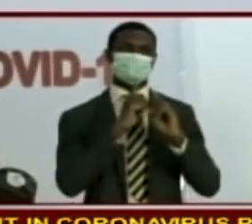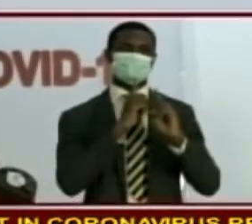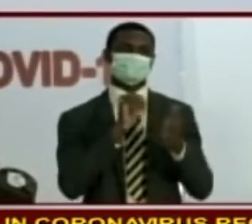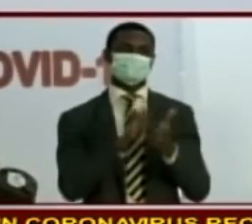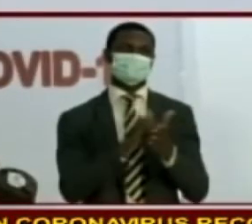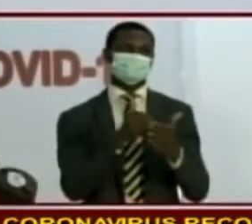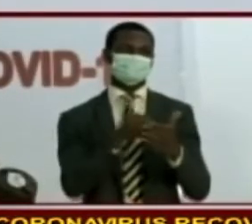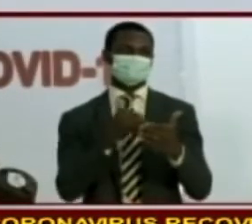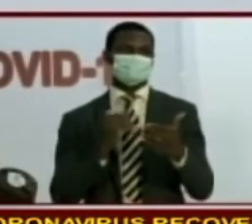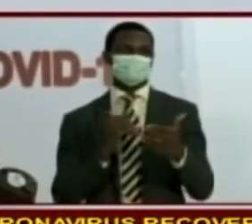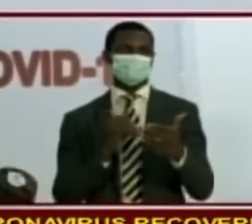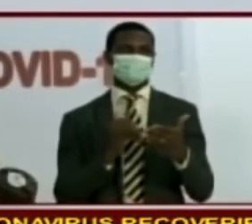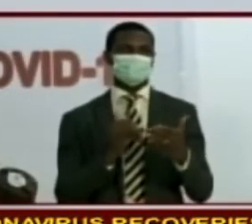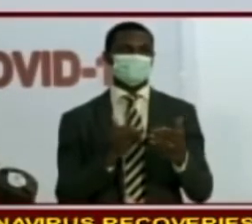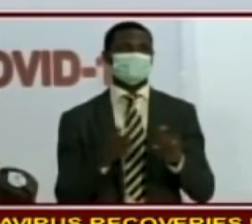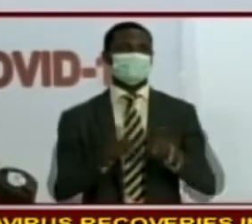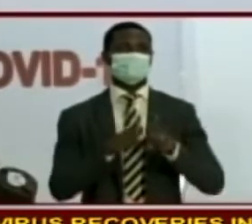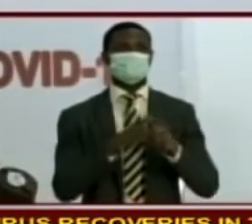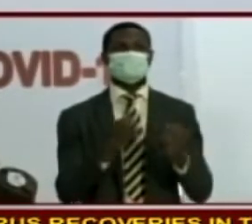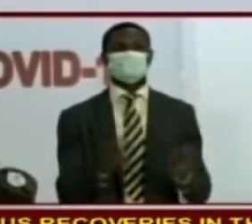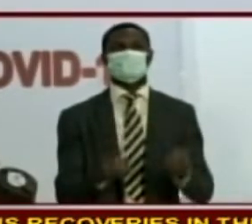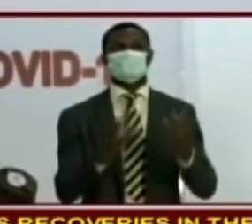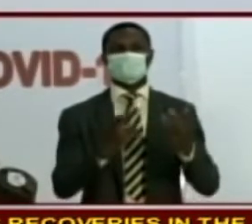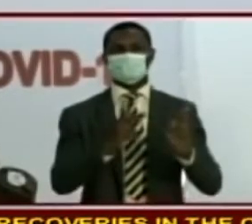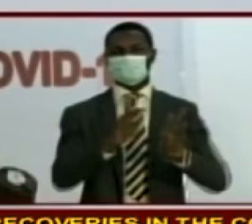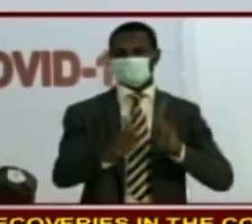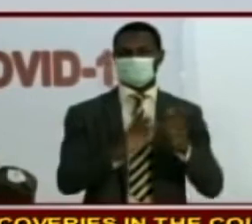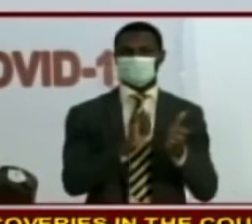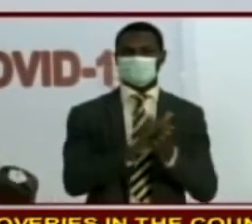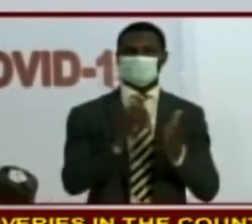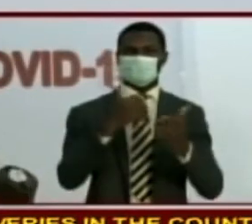many evacuees have returned.